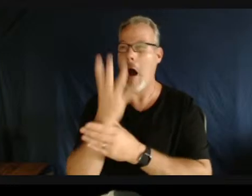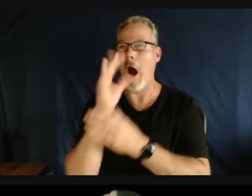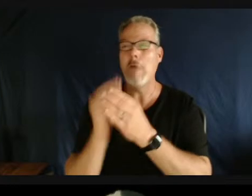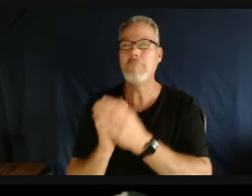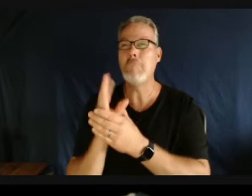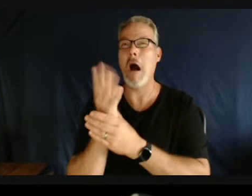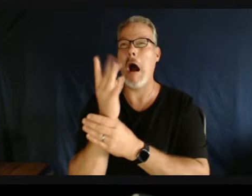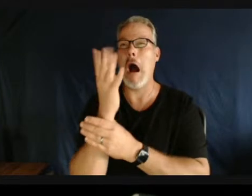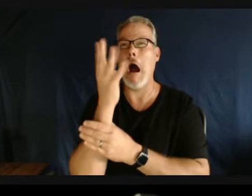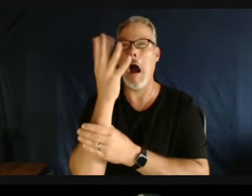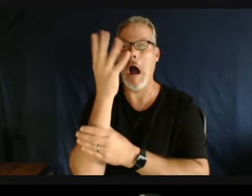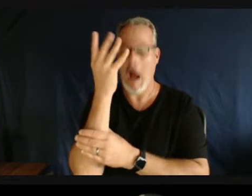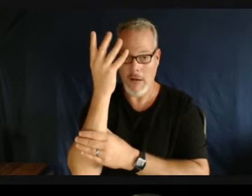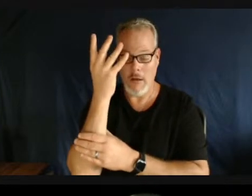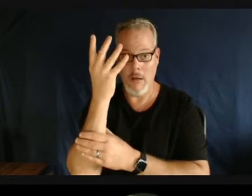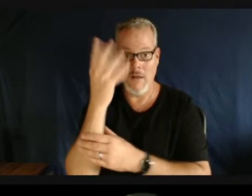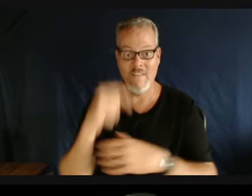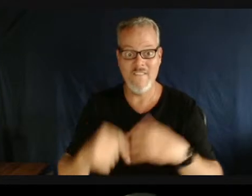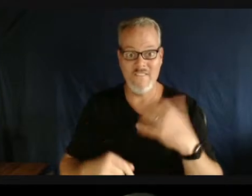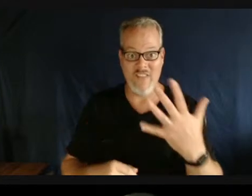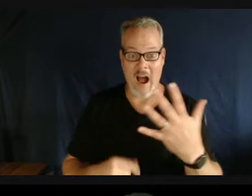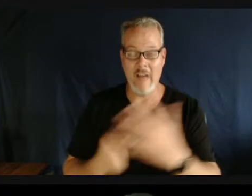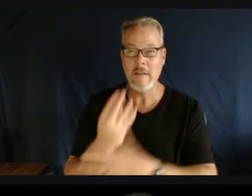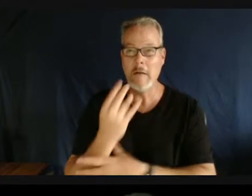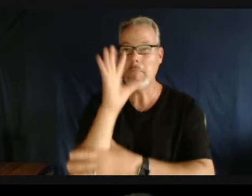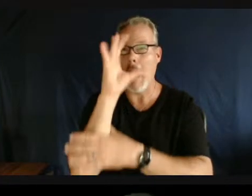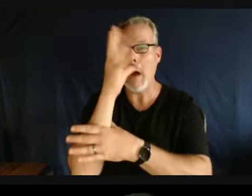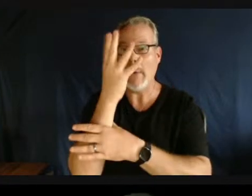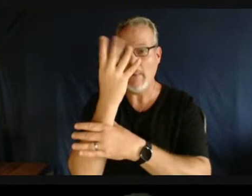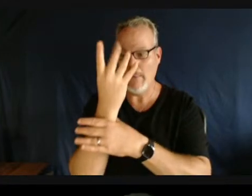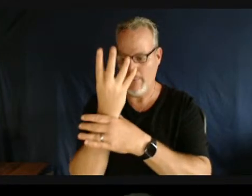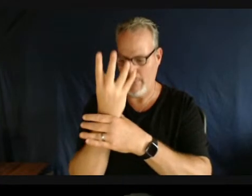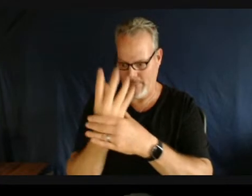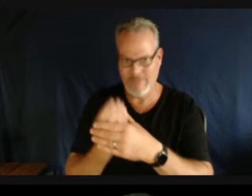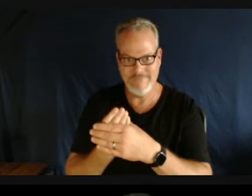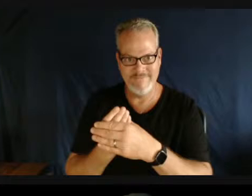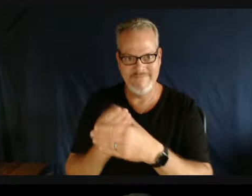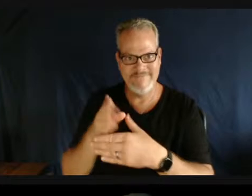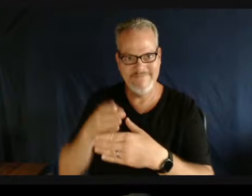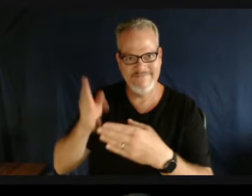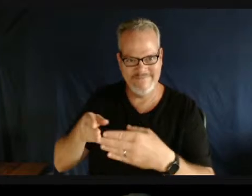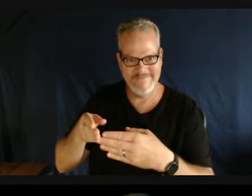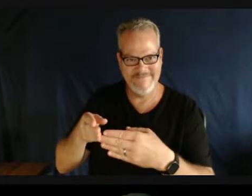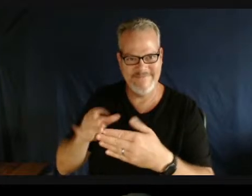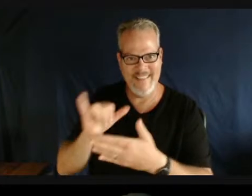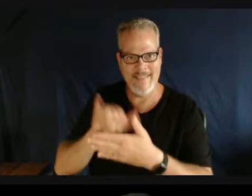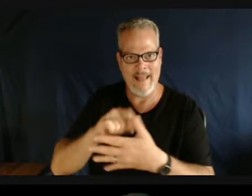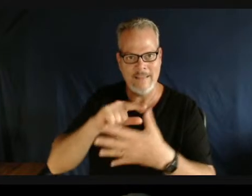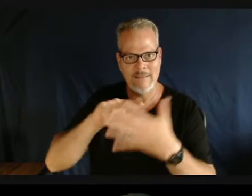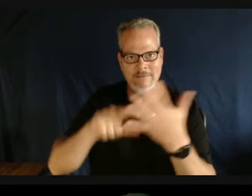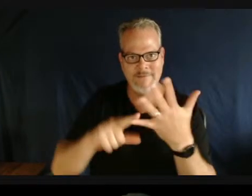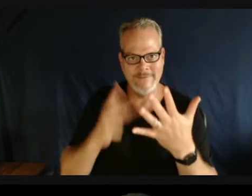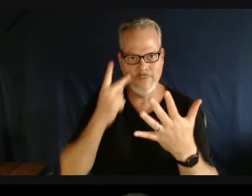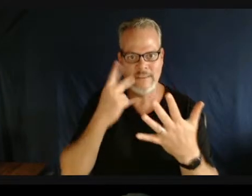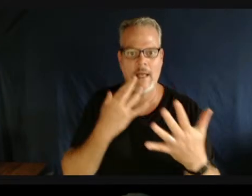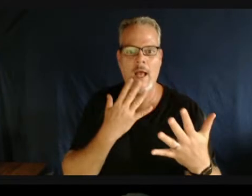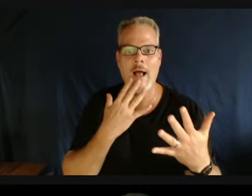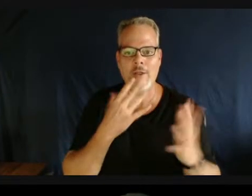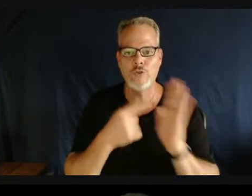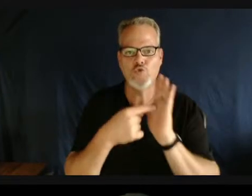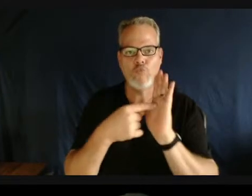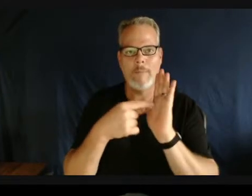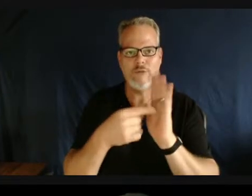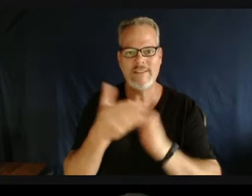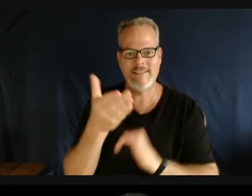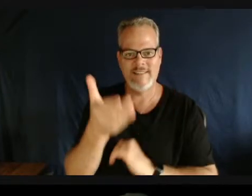fountaining, right? So from all that is what these colors are representing. Oh, that's the wrong one there. So